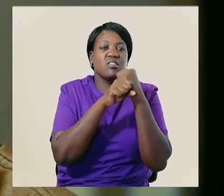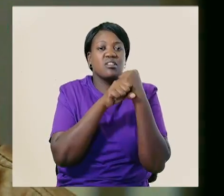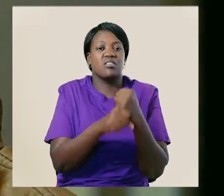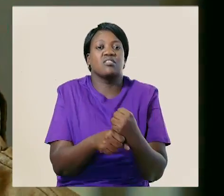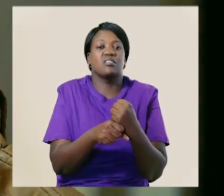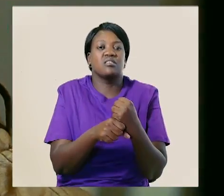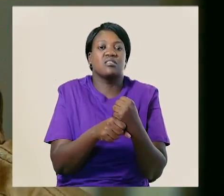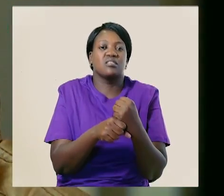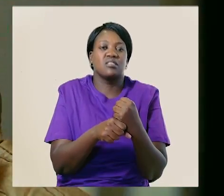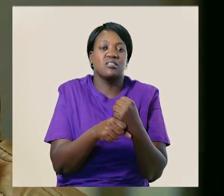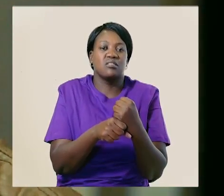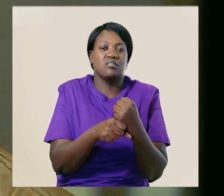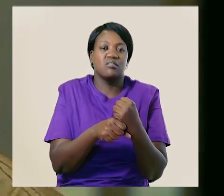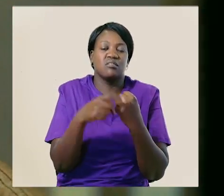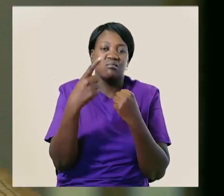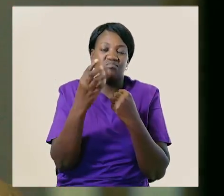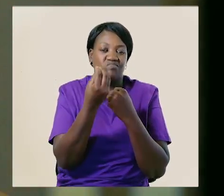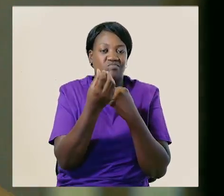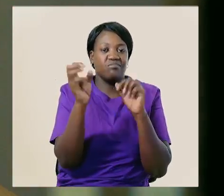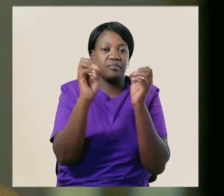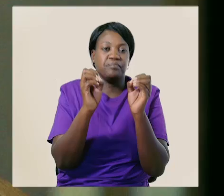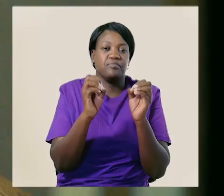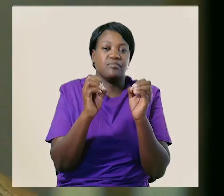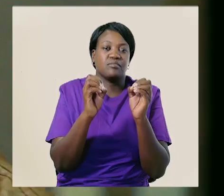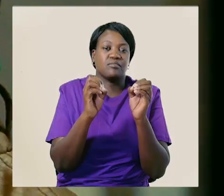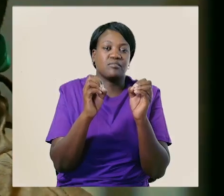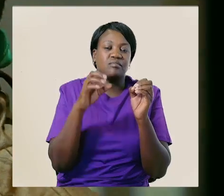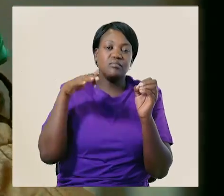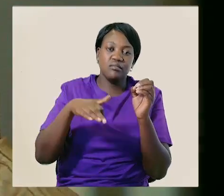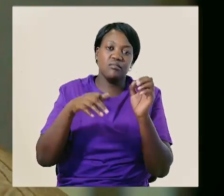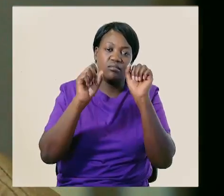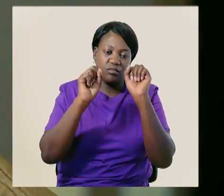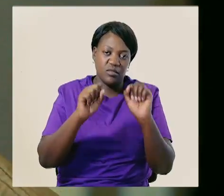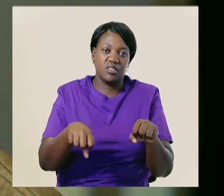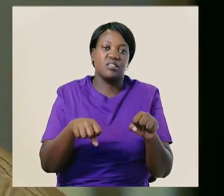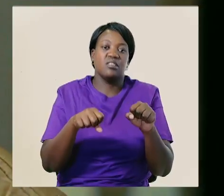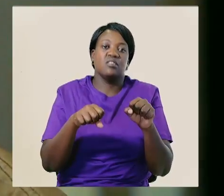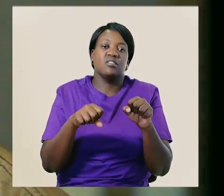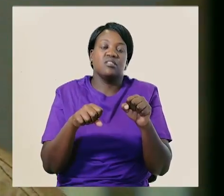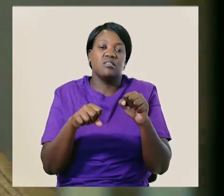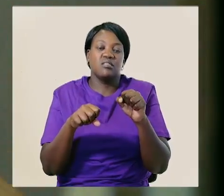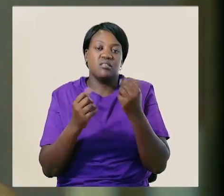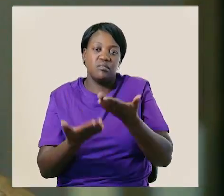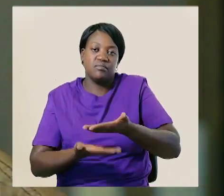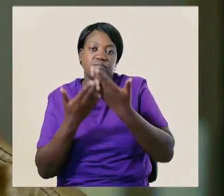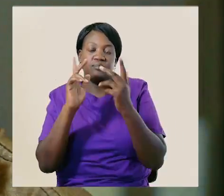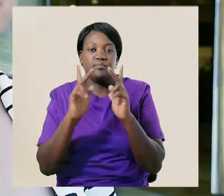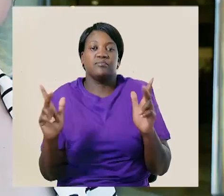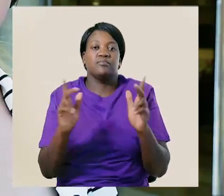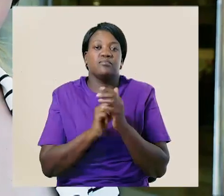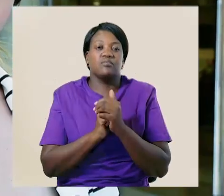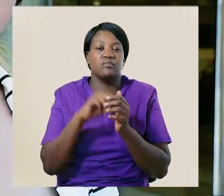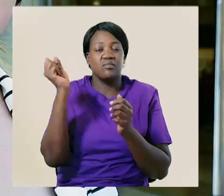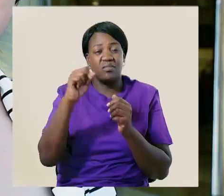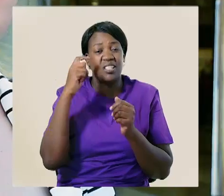funds, and that would be something that Namibians should actually try and bring out of the people. Yes,